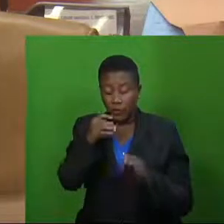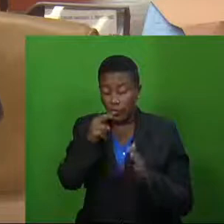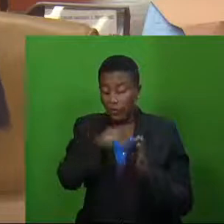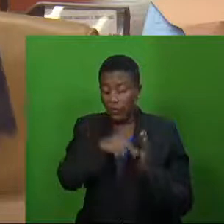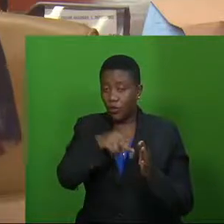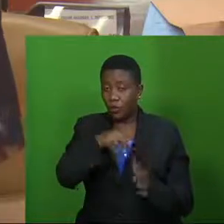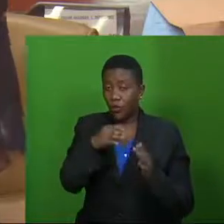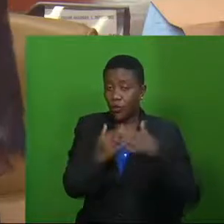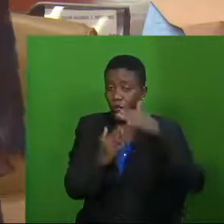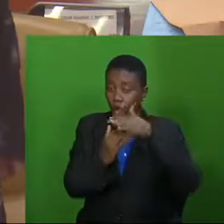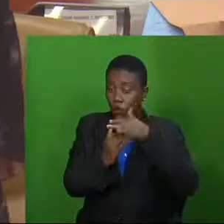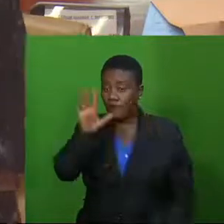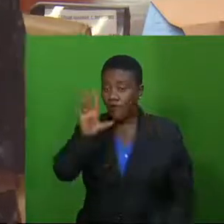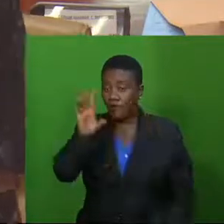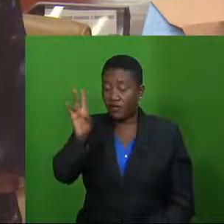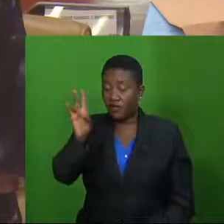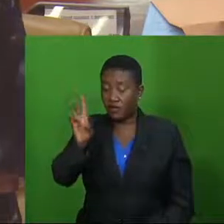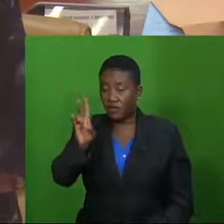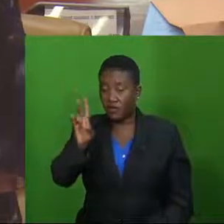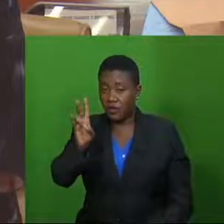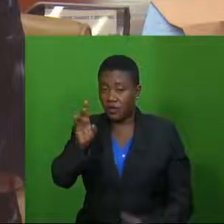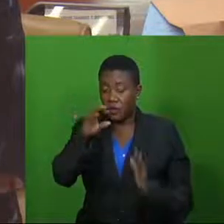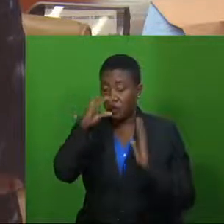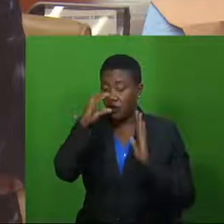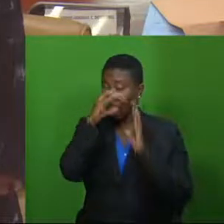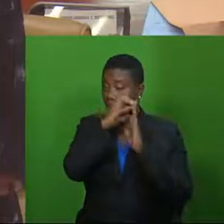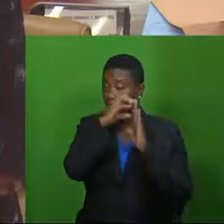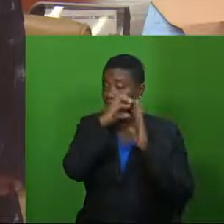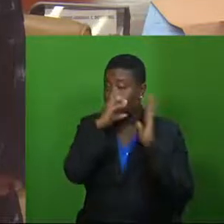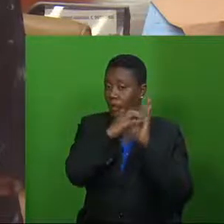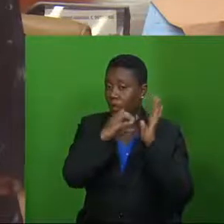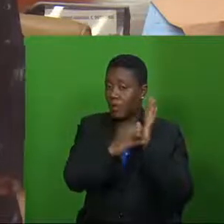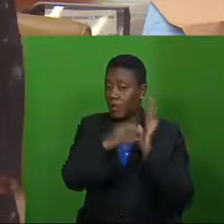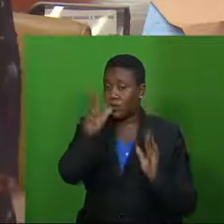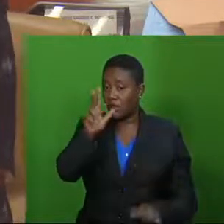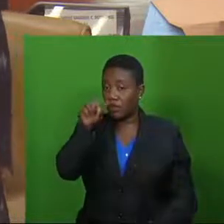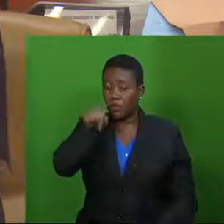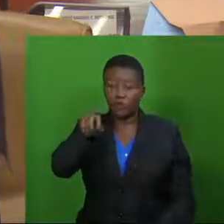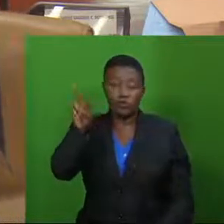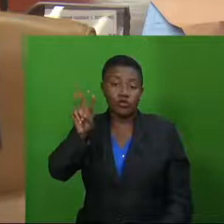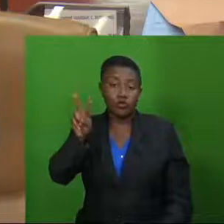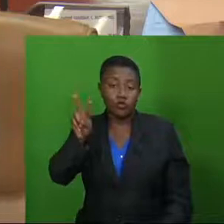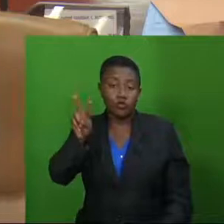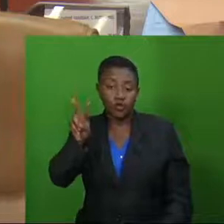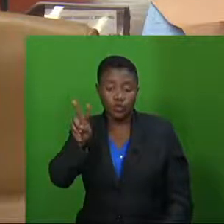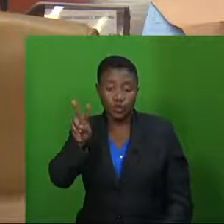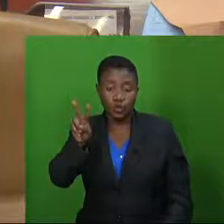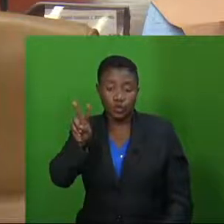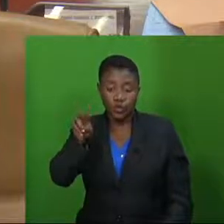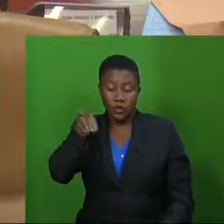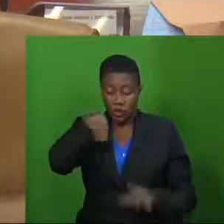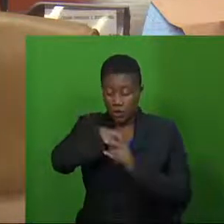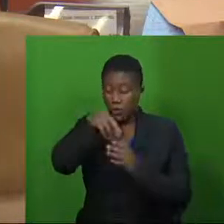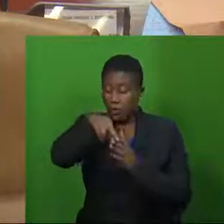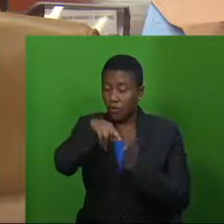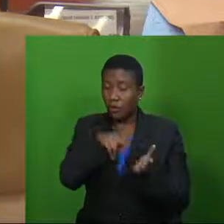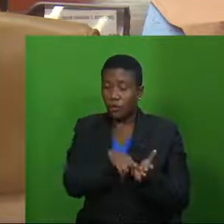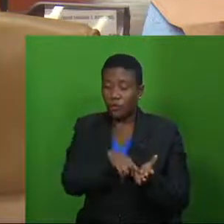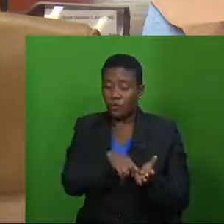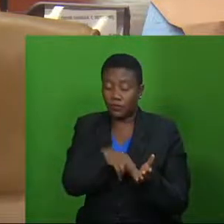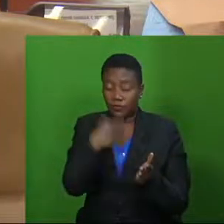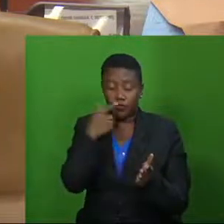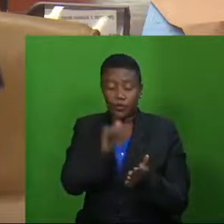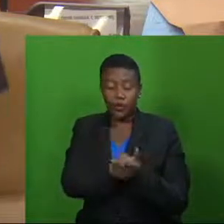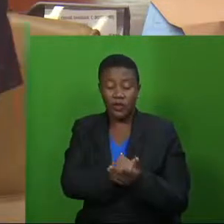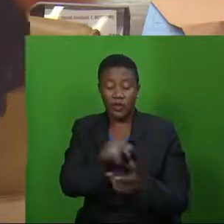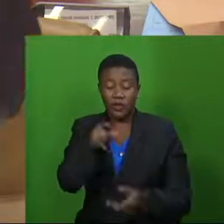157 and in paragraph 2 of the report, it says that there